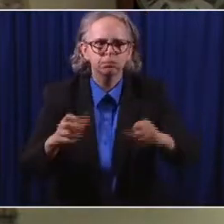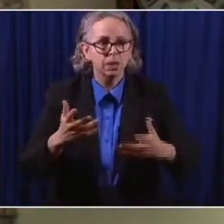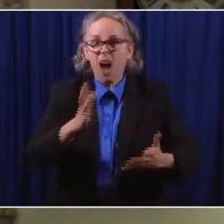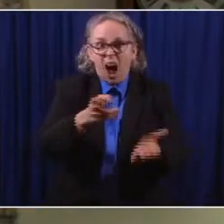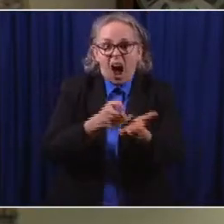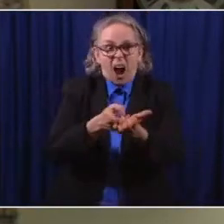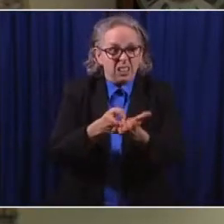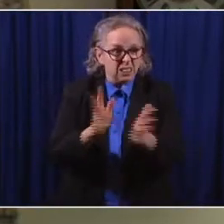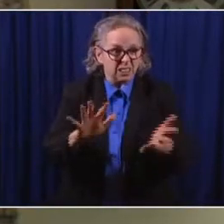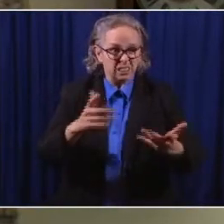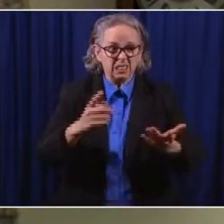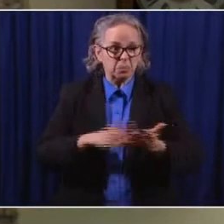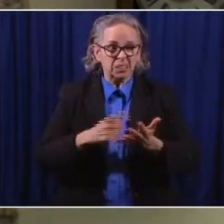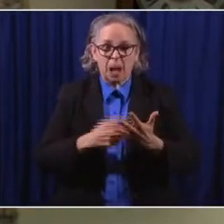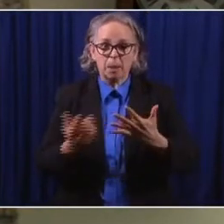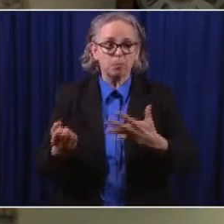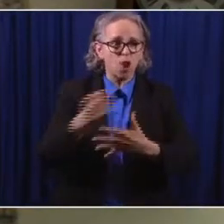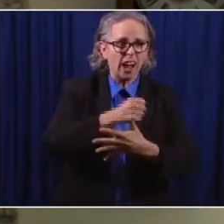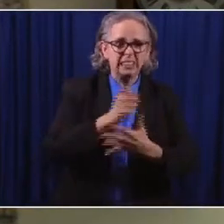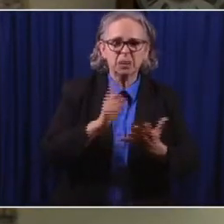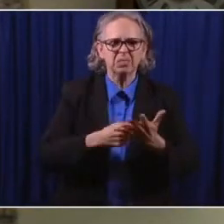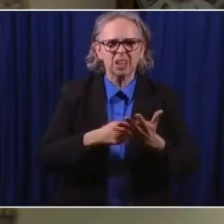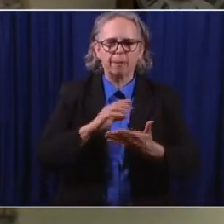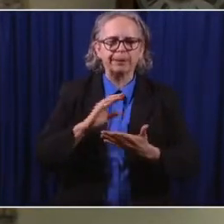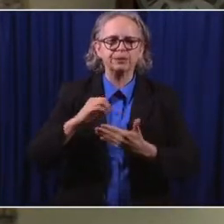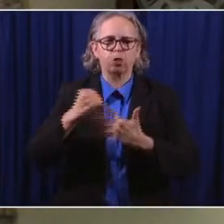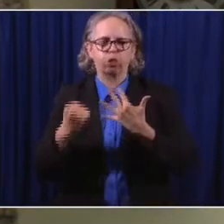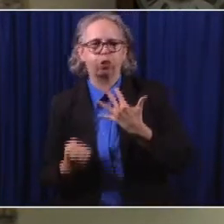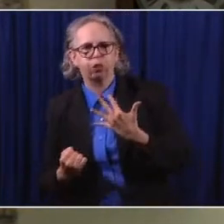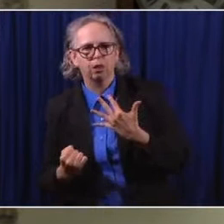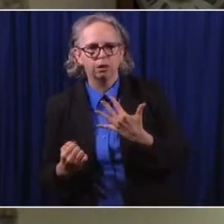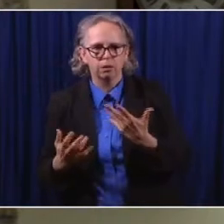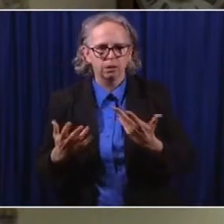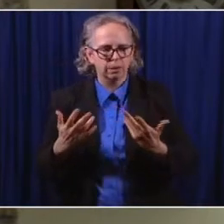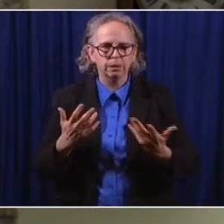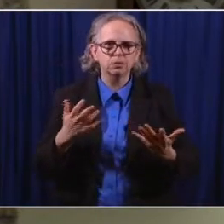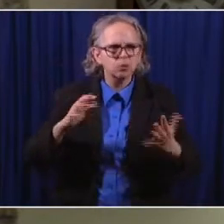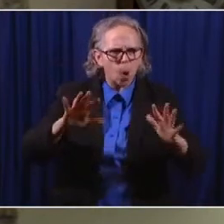it's a priority, sometimes it's not a priority. And